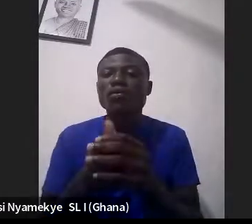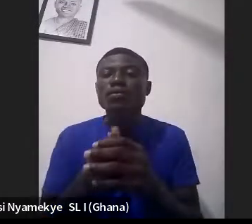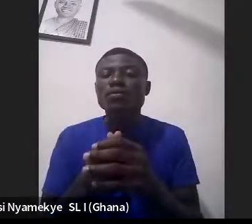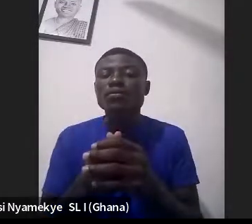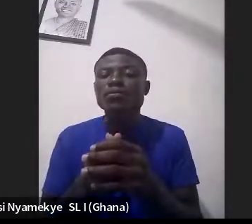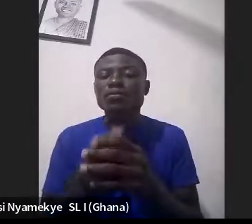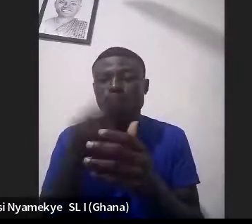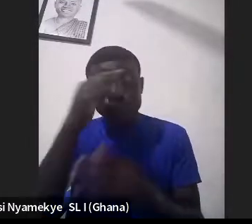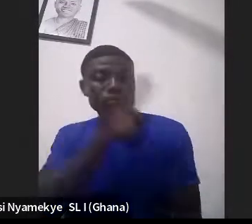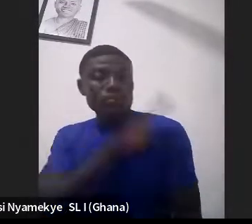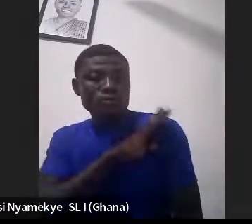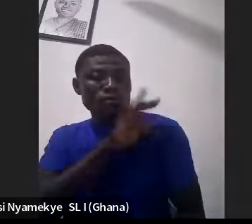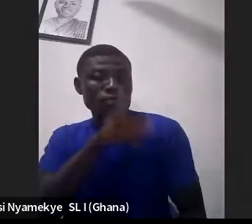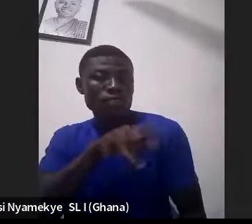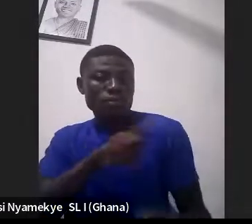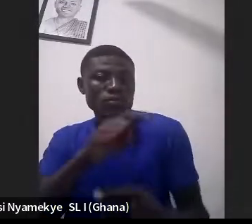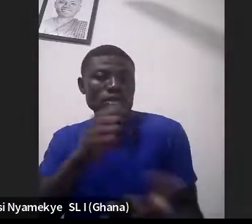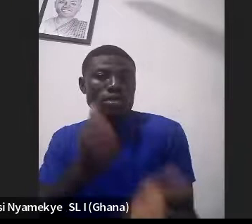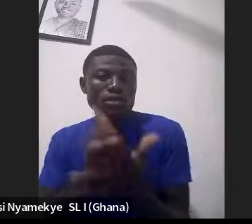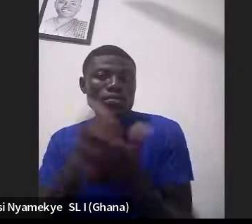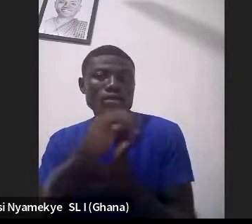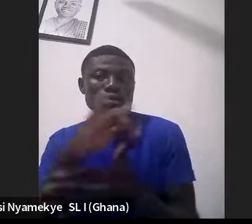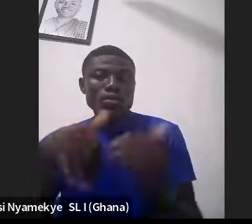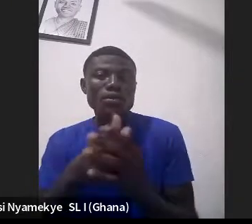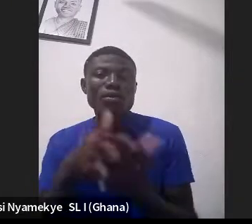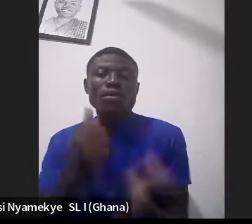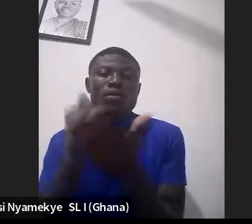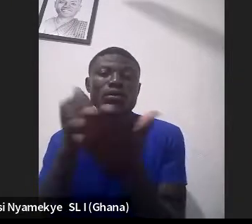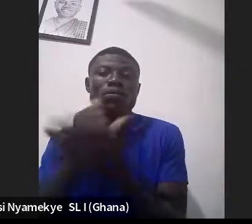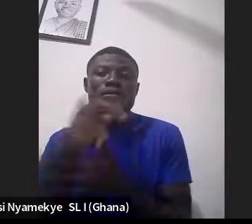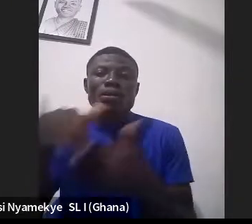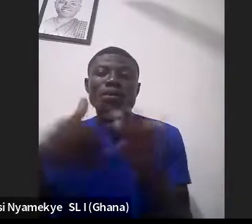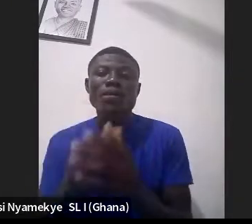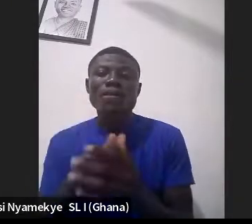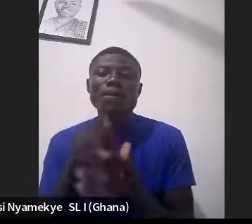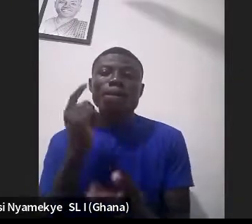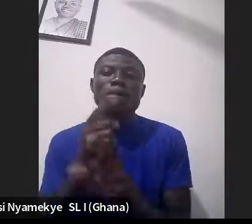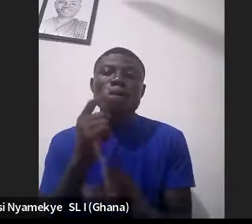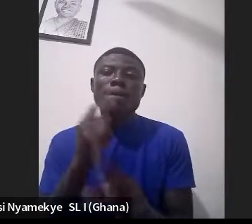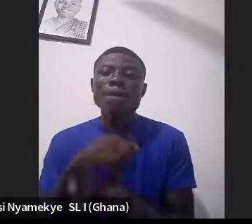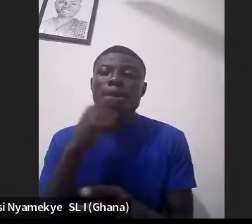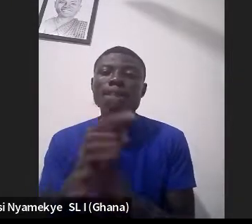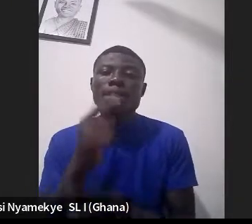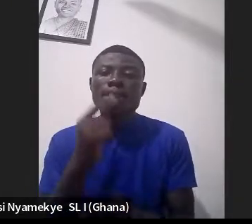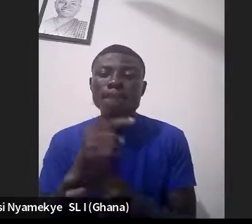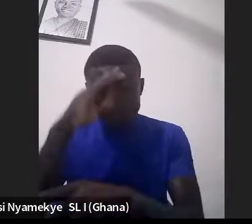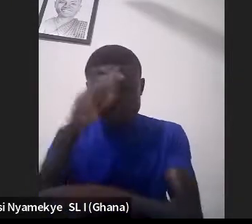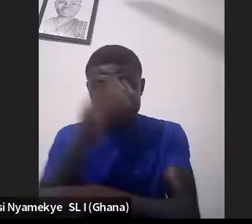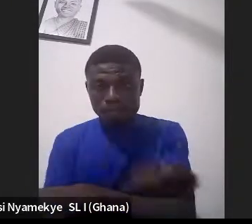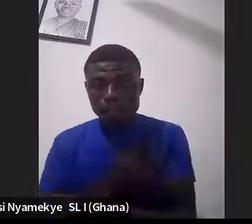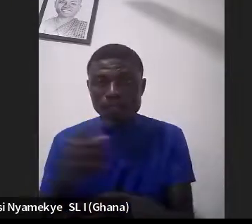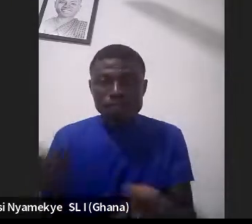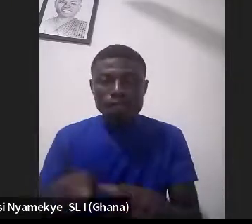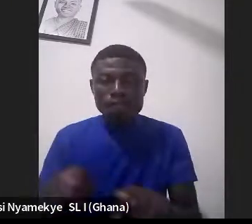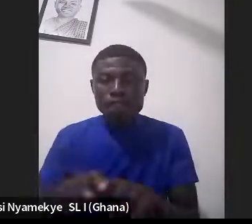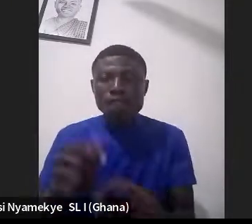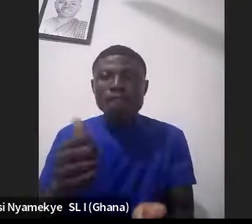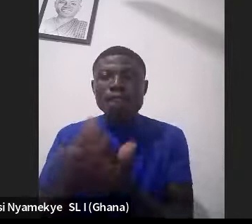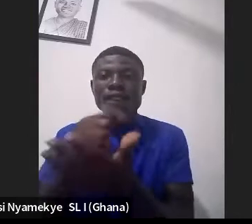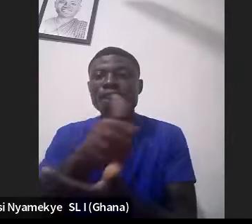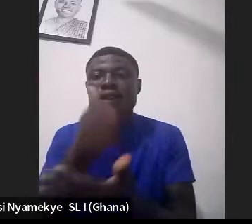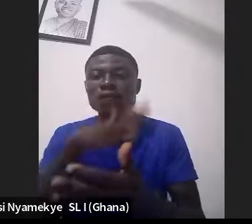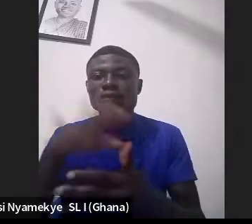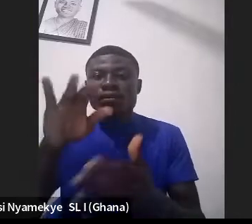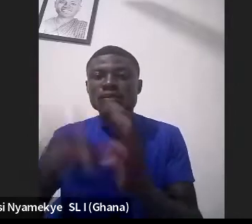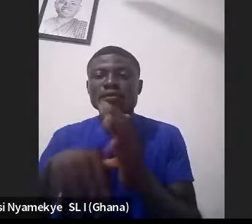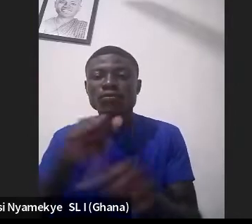Benjamin's mom is also doing today, and he's helping his son, but not just only his son, he's also helping other children as well.